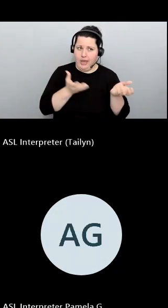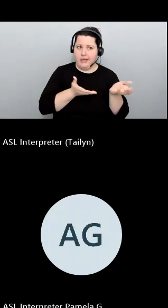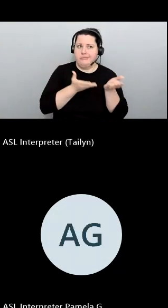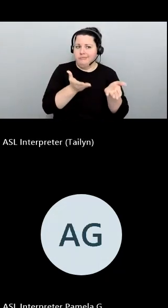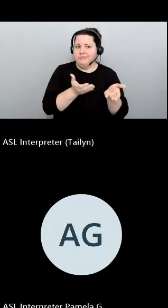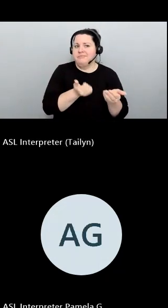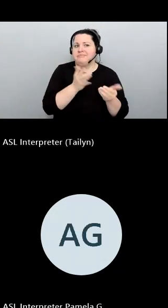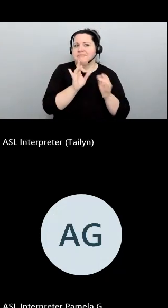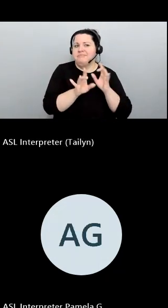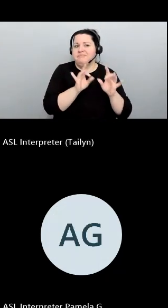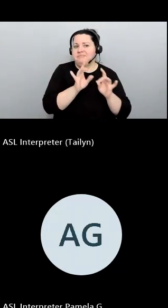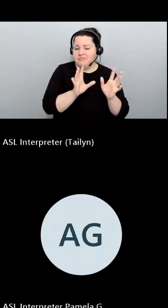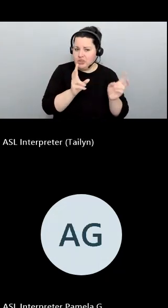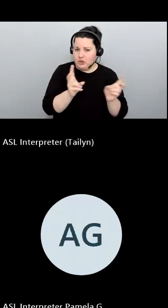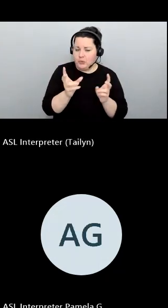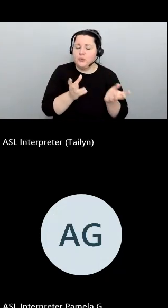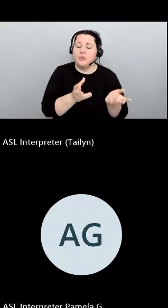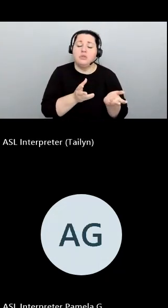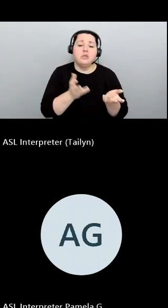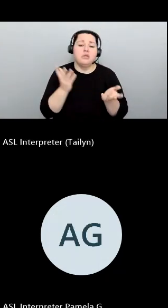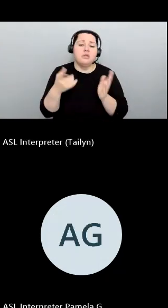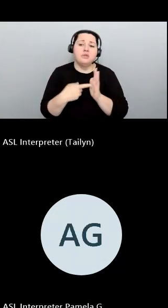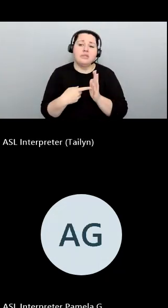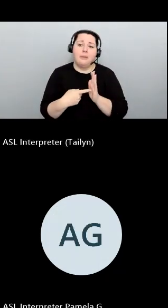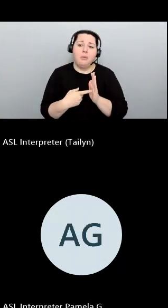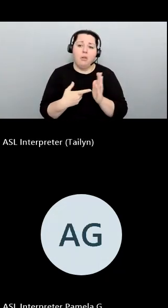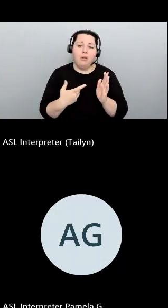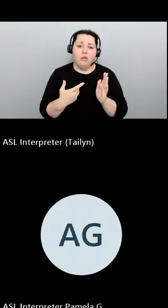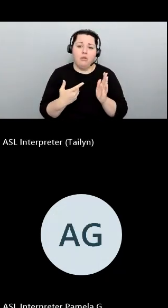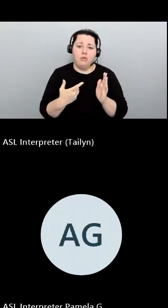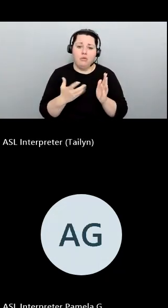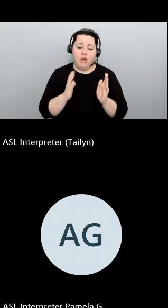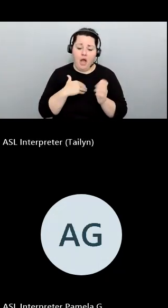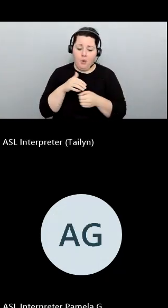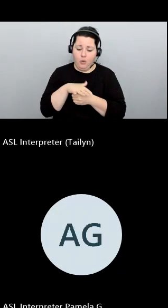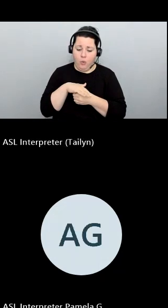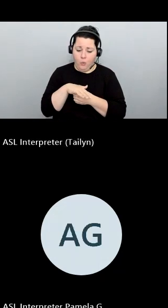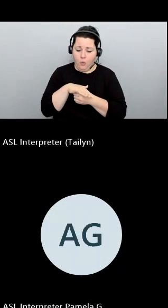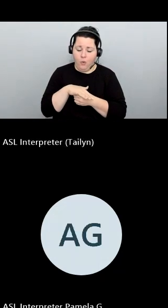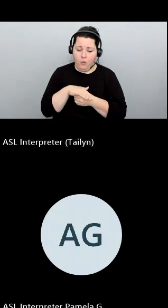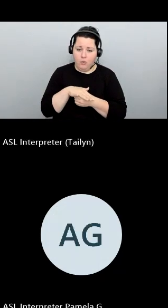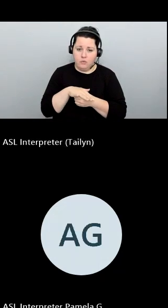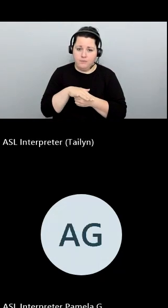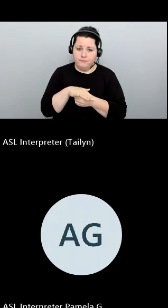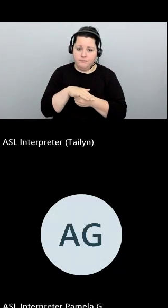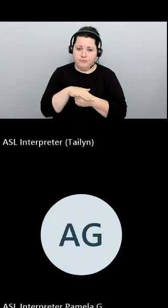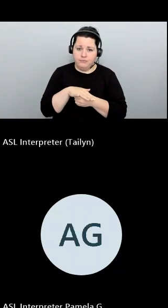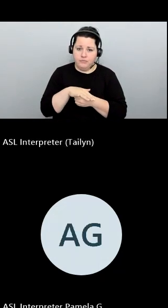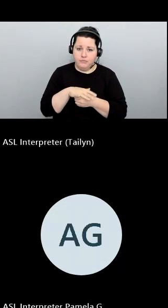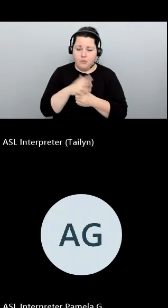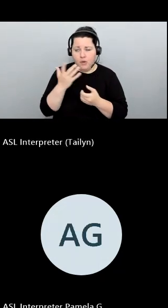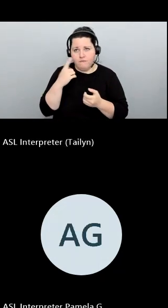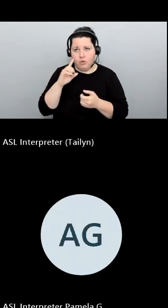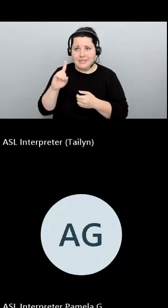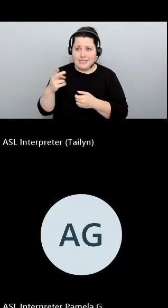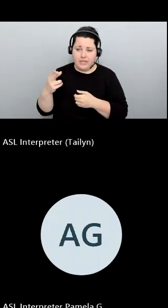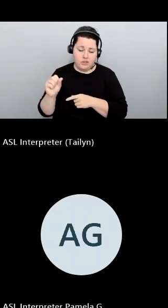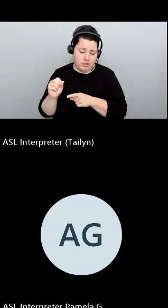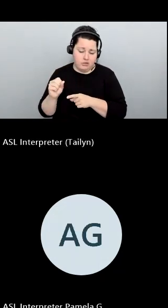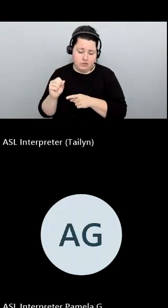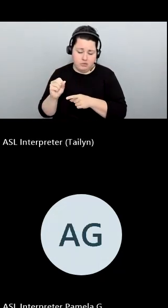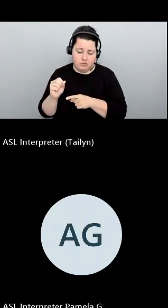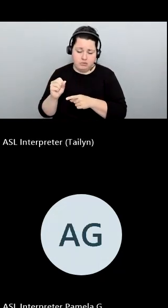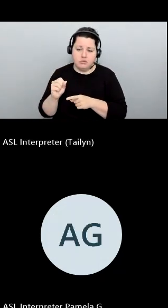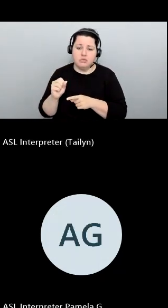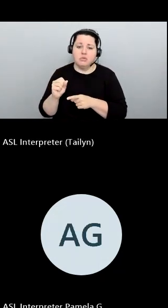them. And, for example, in our local, we are, for DHS, I should say,